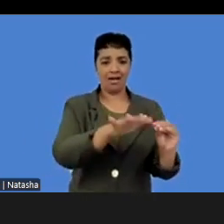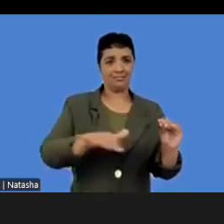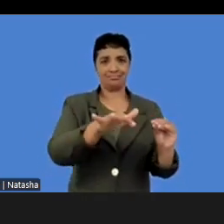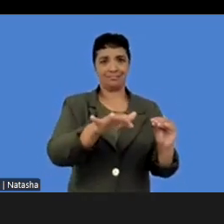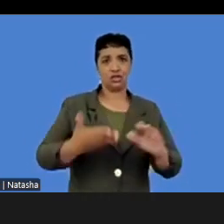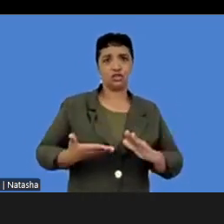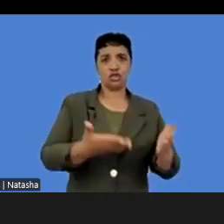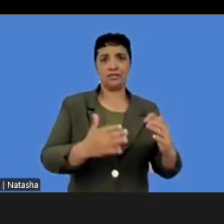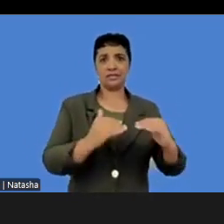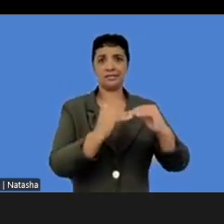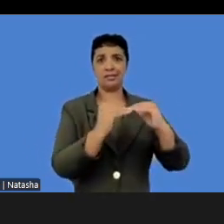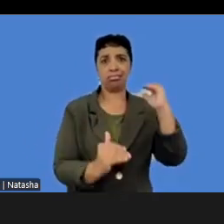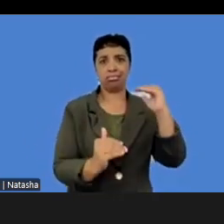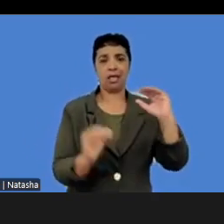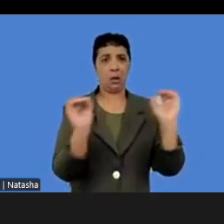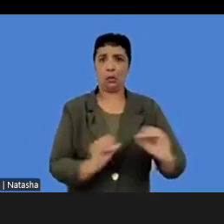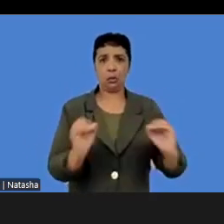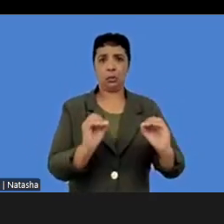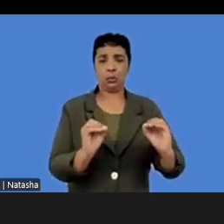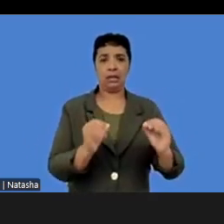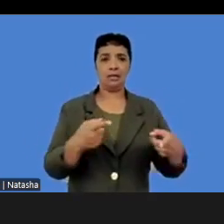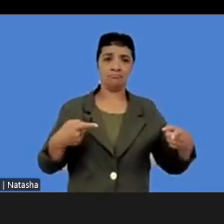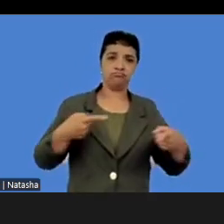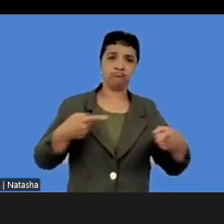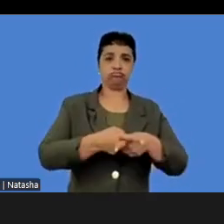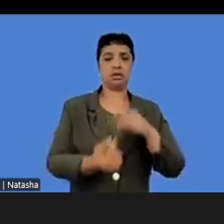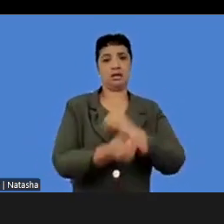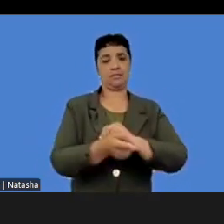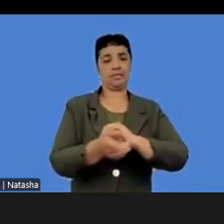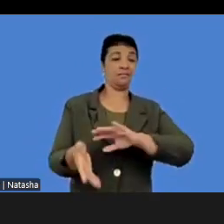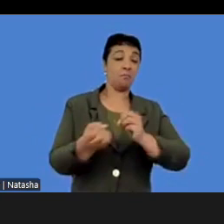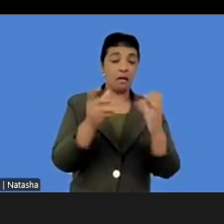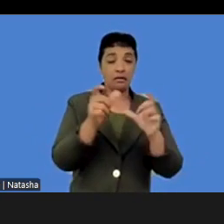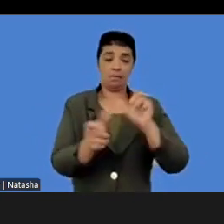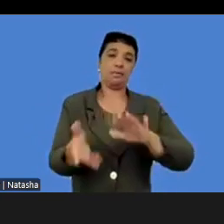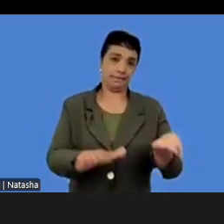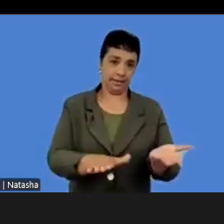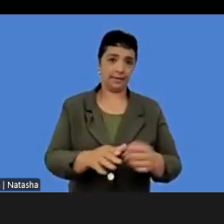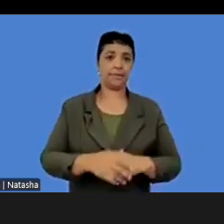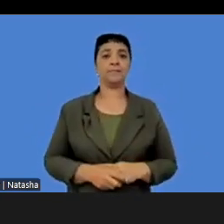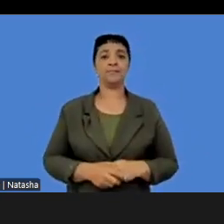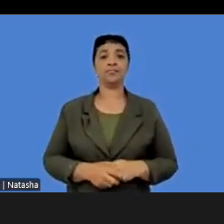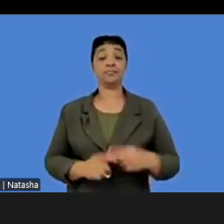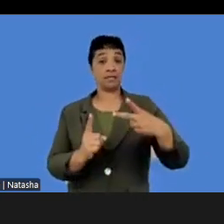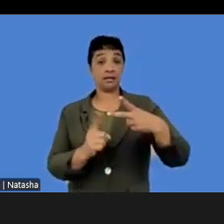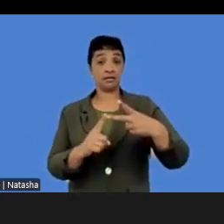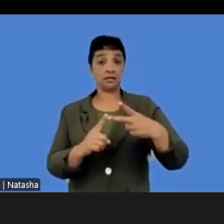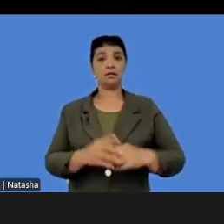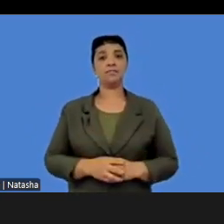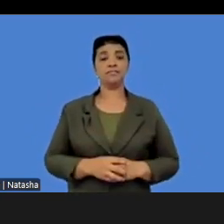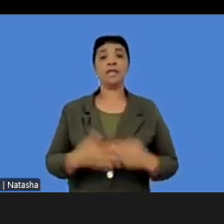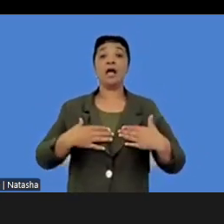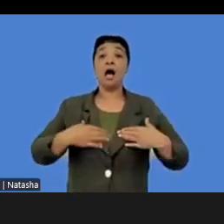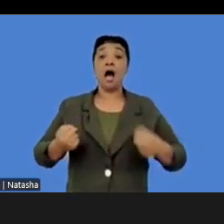this resulted in the tragedy that unfolded. The health workforce must be committed